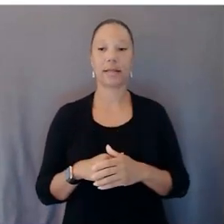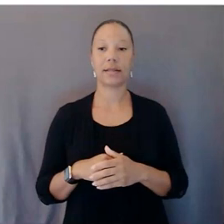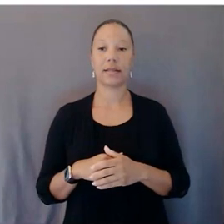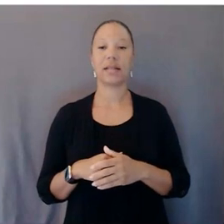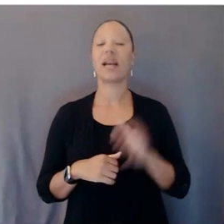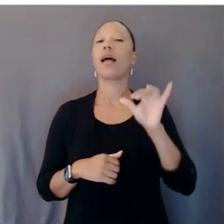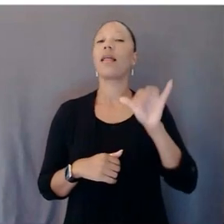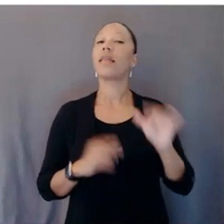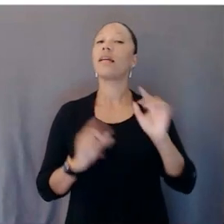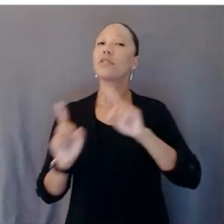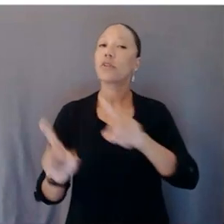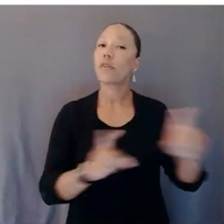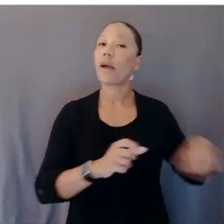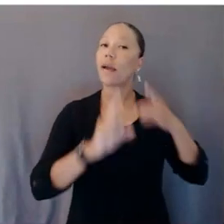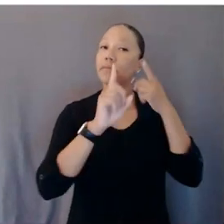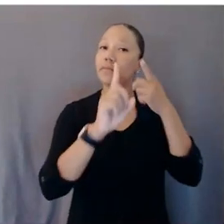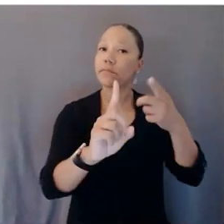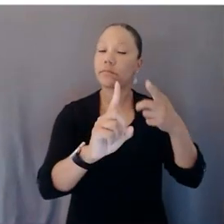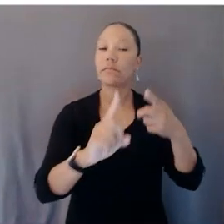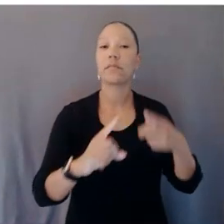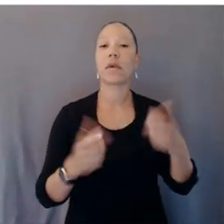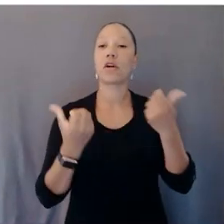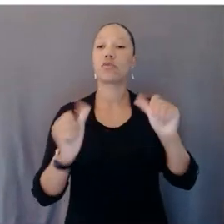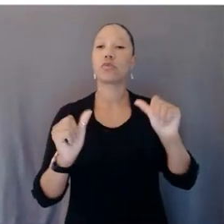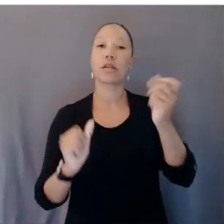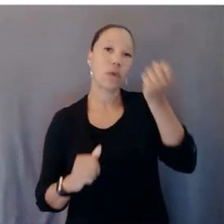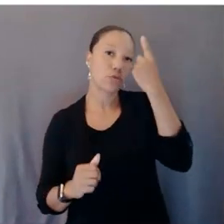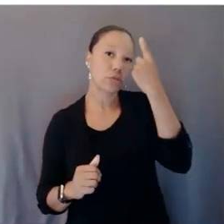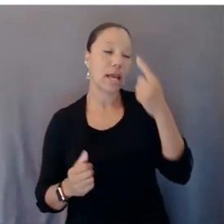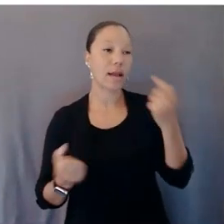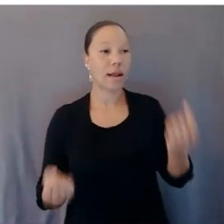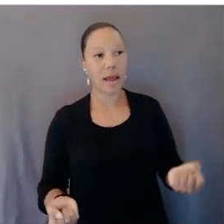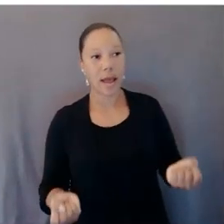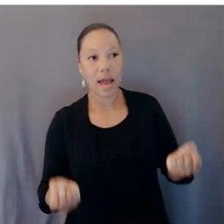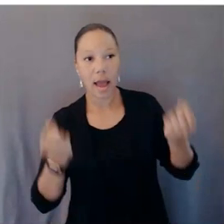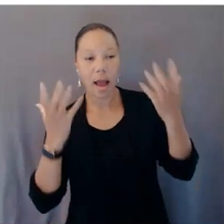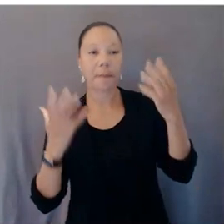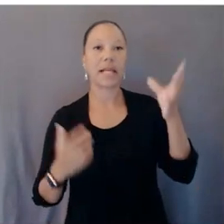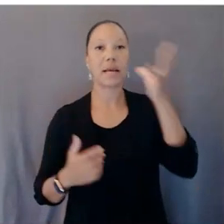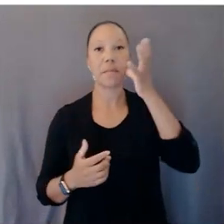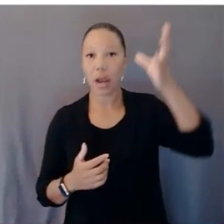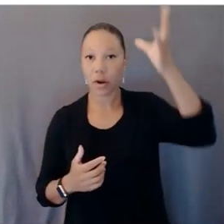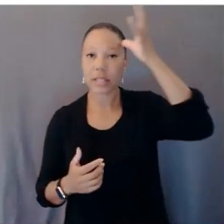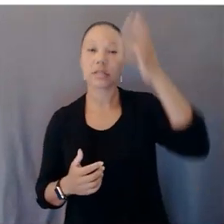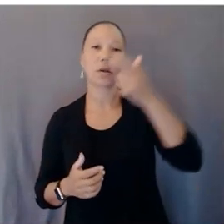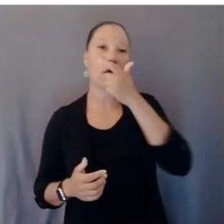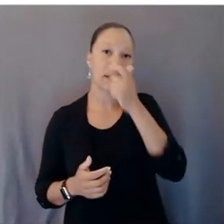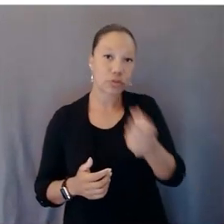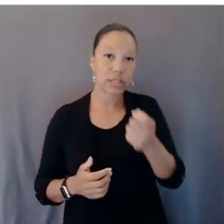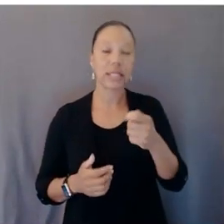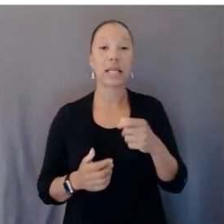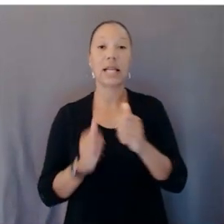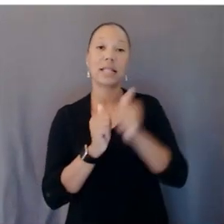is about really understanding how many people are interested in